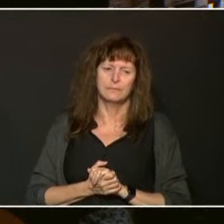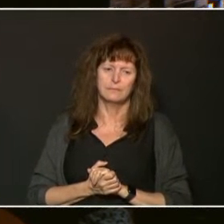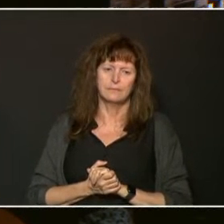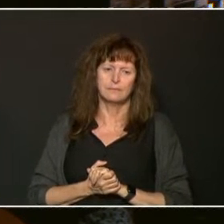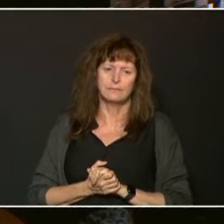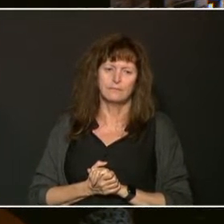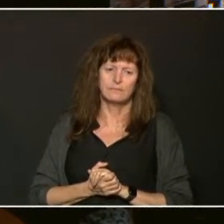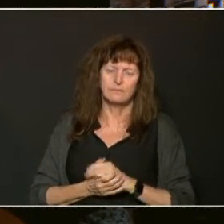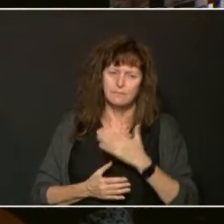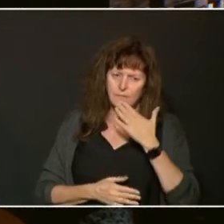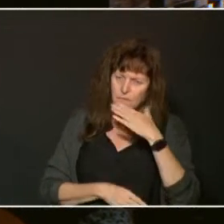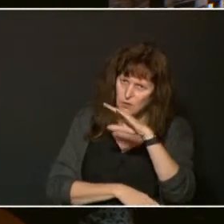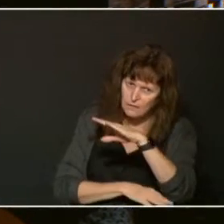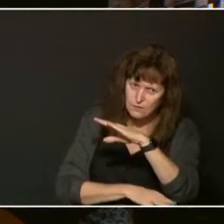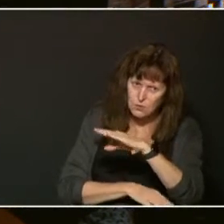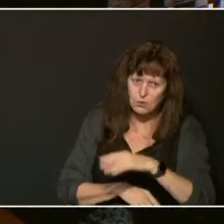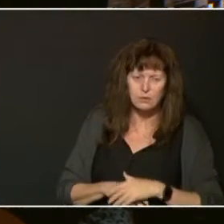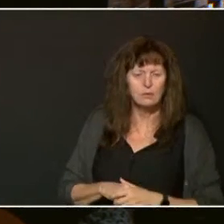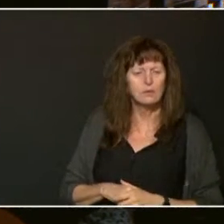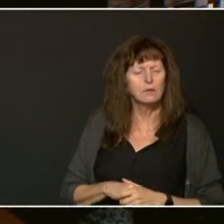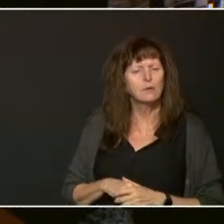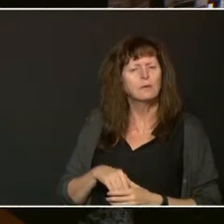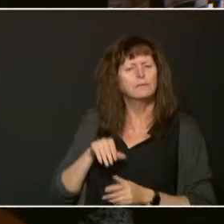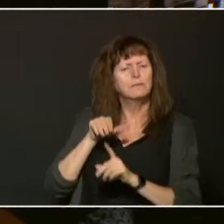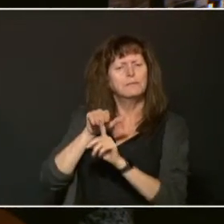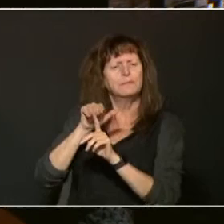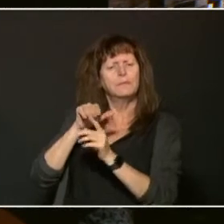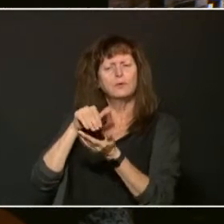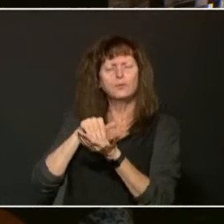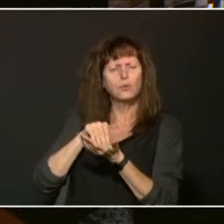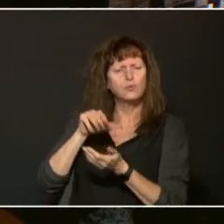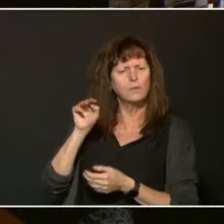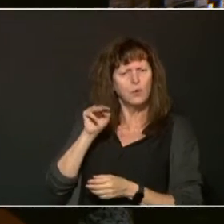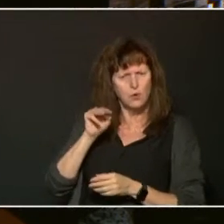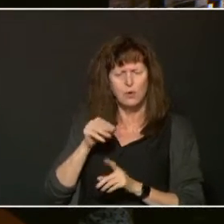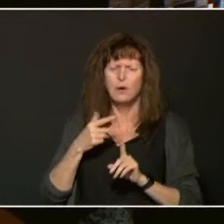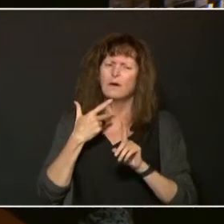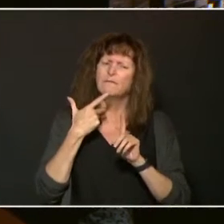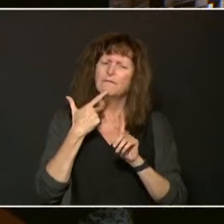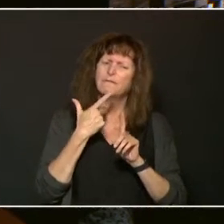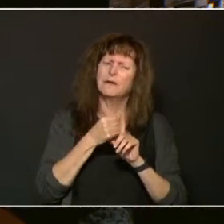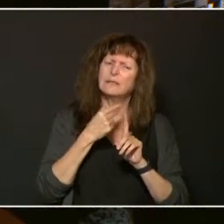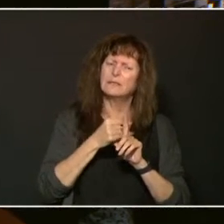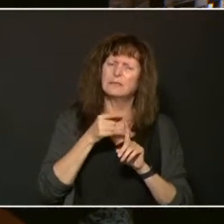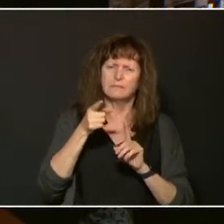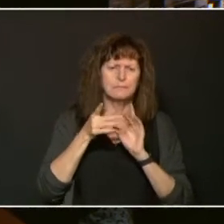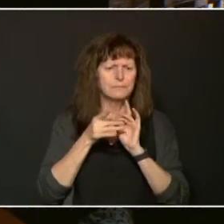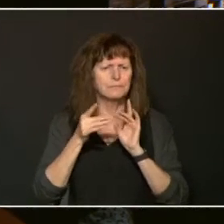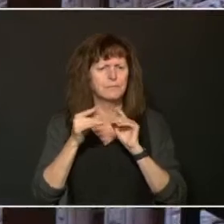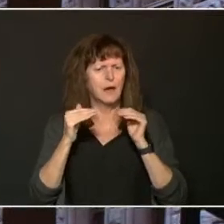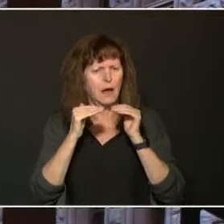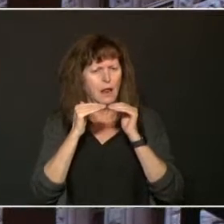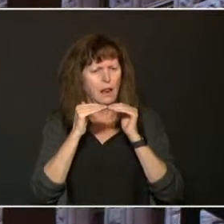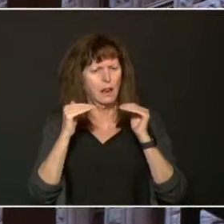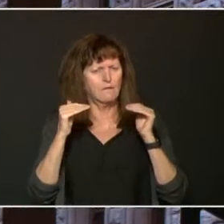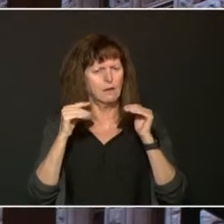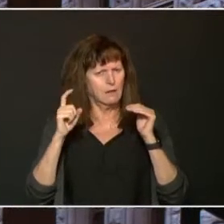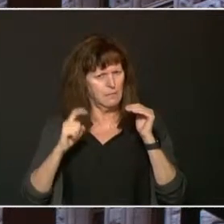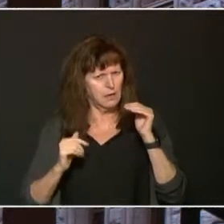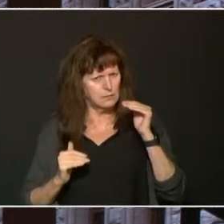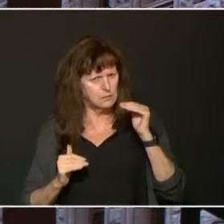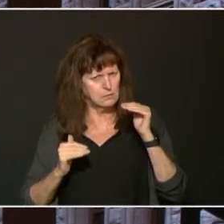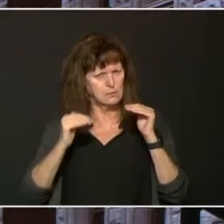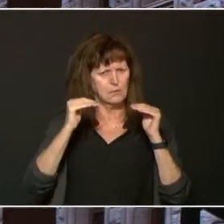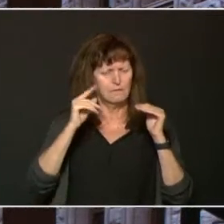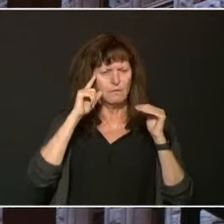Dr. Moore, on vaccinations, you keep saying that we need to get to a certain level to reopen safely. But what if we never get